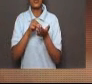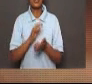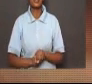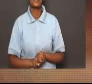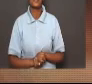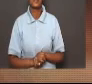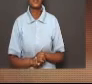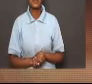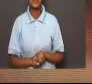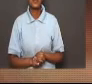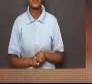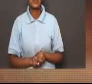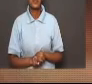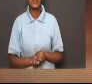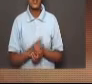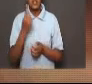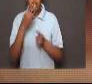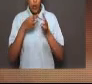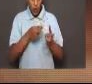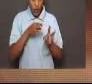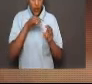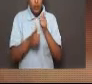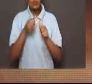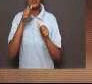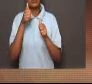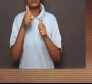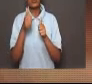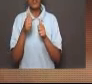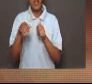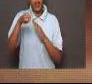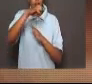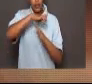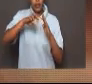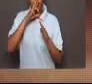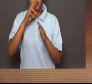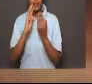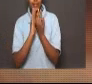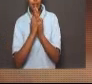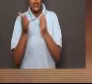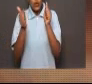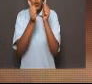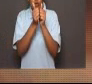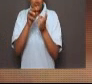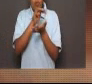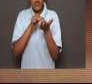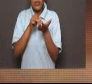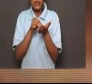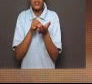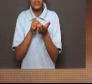molecules. The way in which electrons are treated within